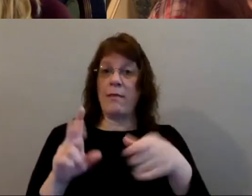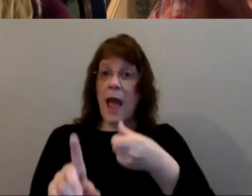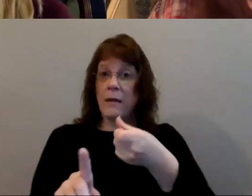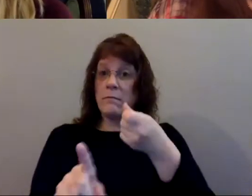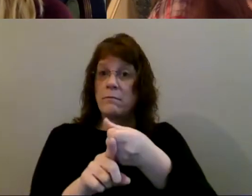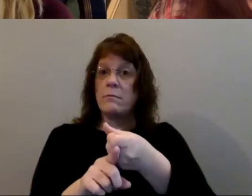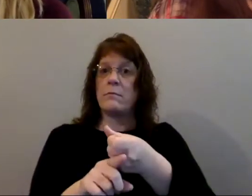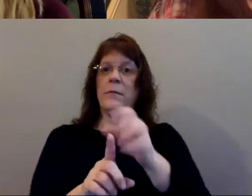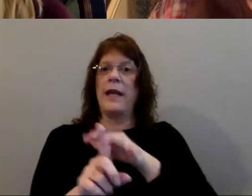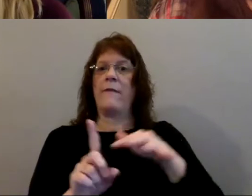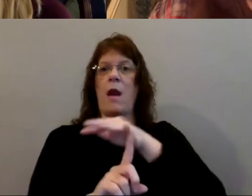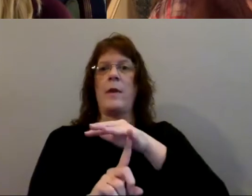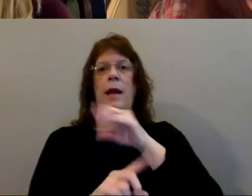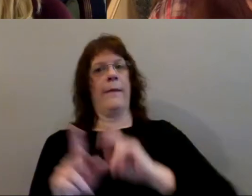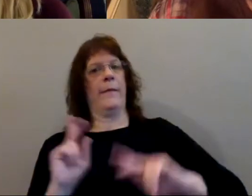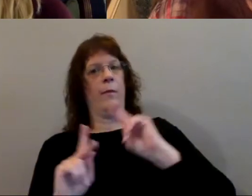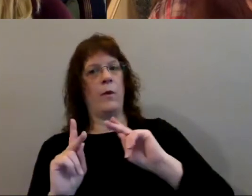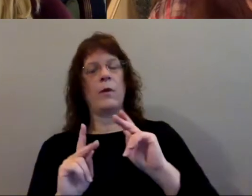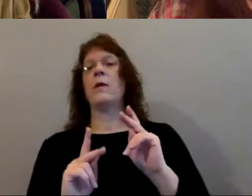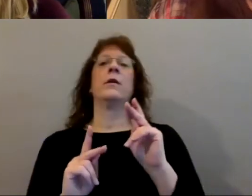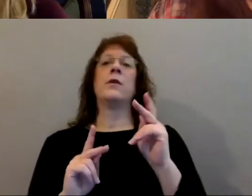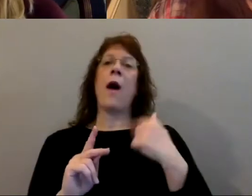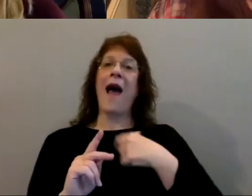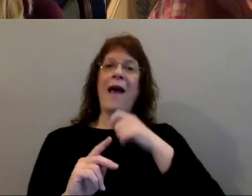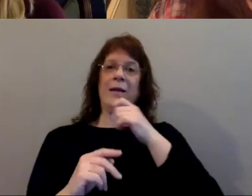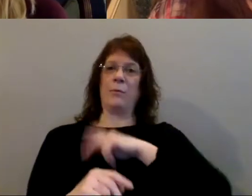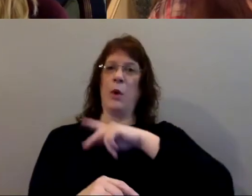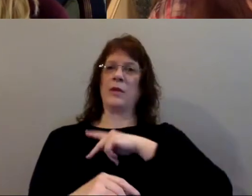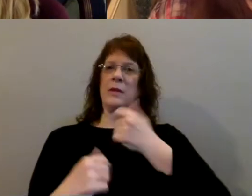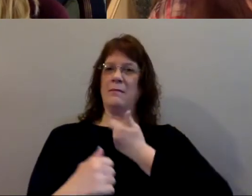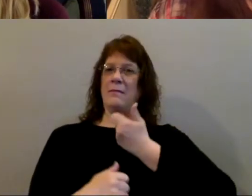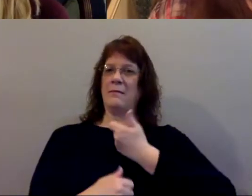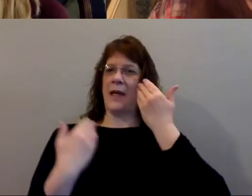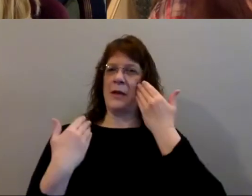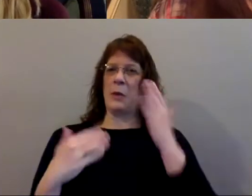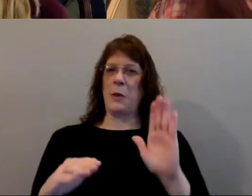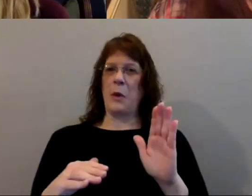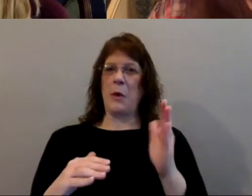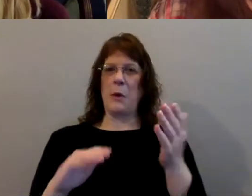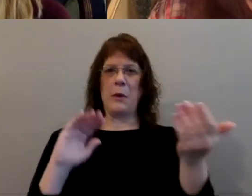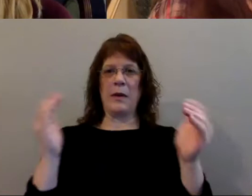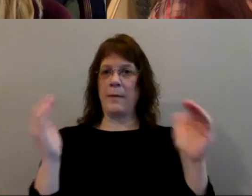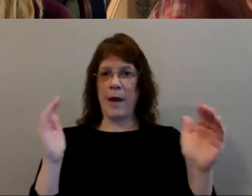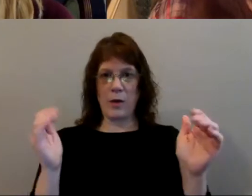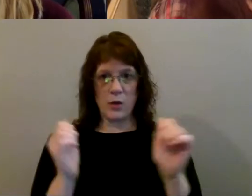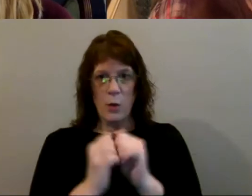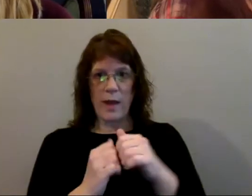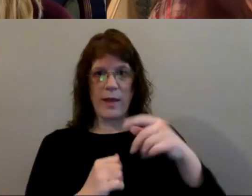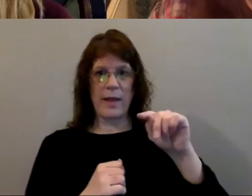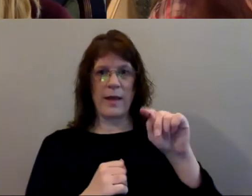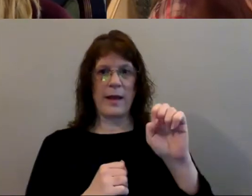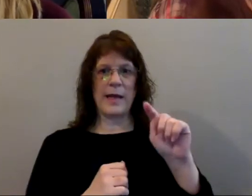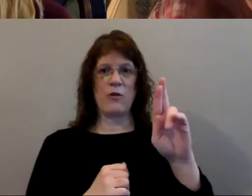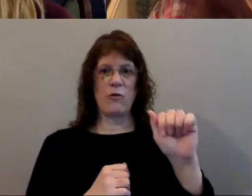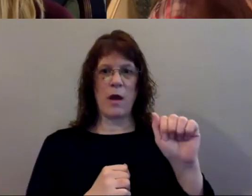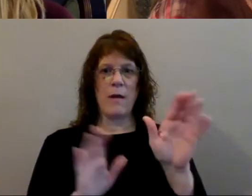and people. And I personally don't know of any uh, comparisons with the Tetra boxes and